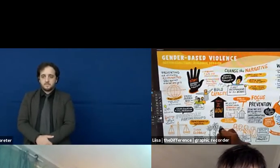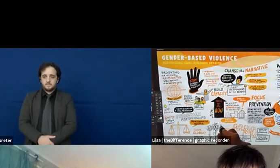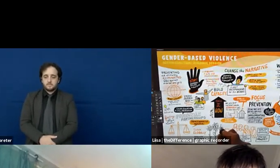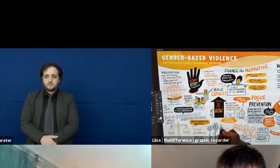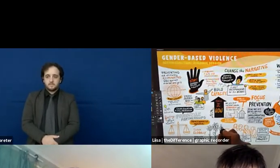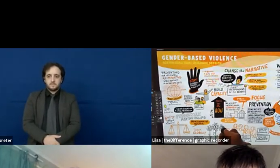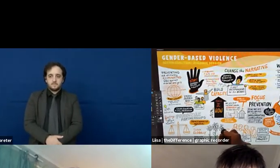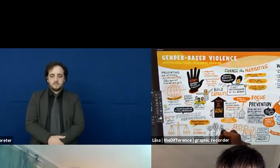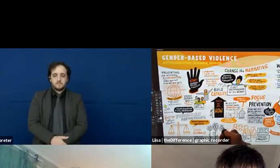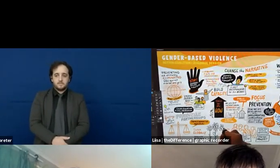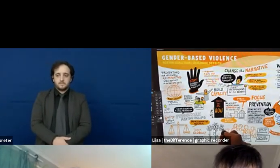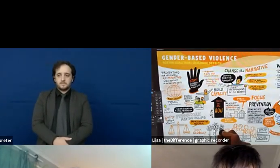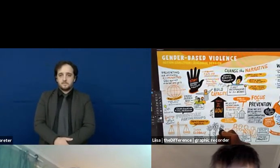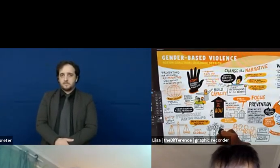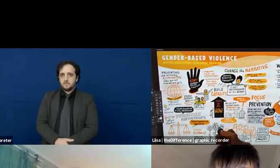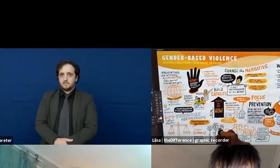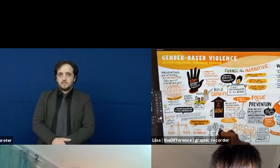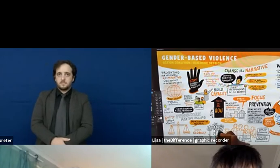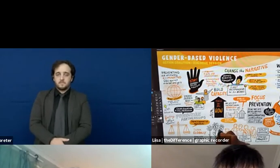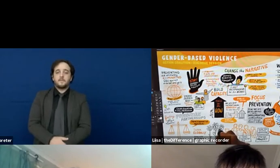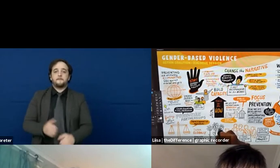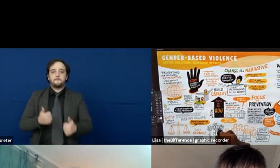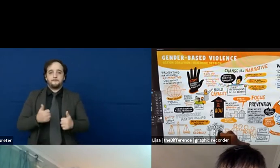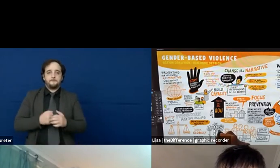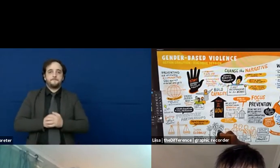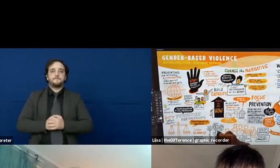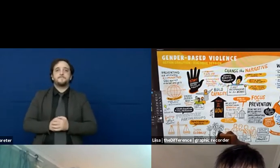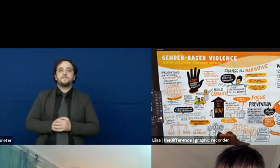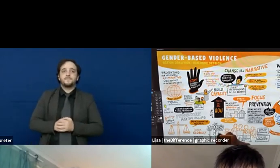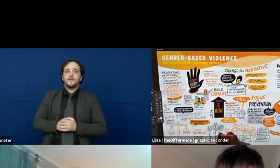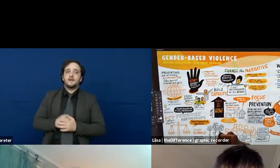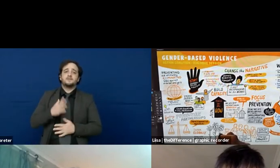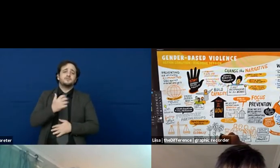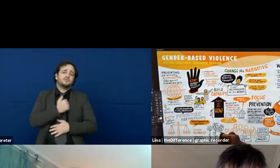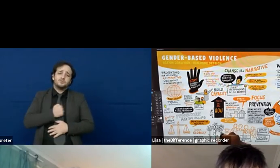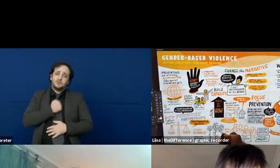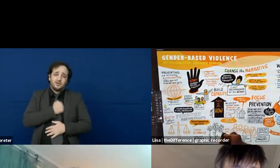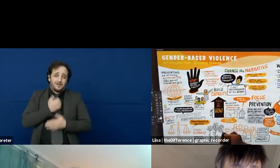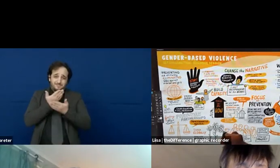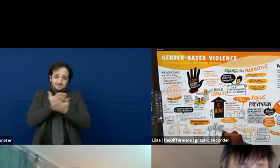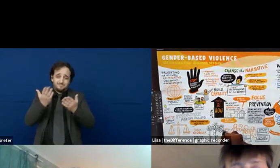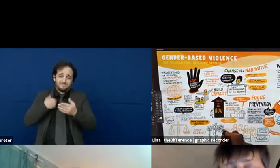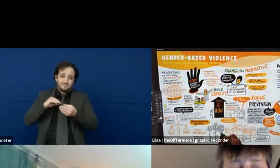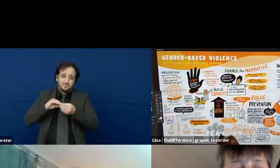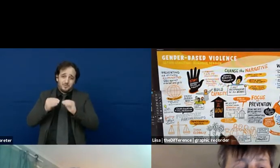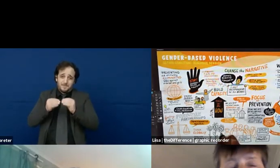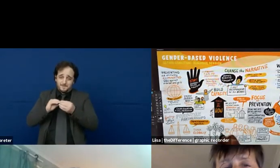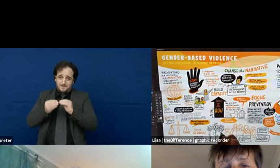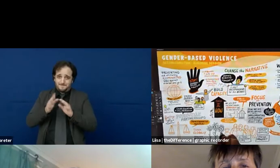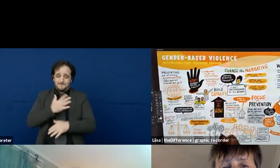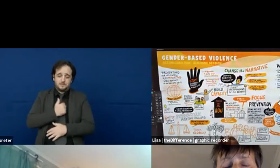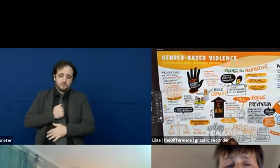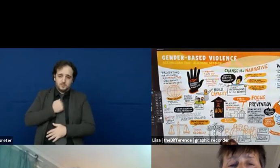are, you know, there as a sort of bridge to invest in the grassroots organizations, particularly, you know, Global Fund for Women,